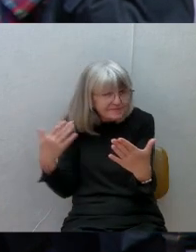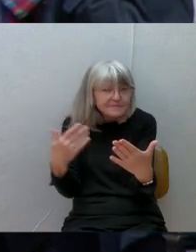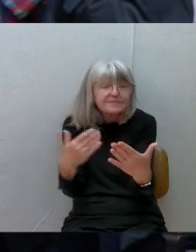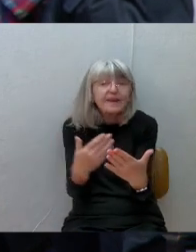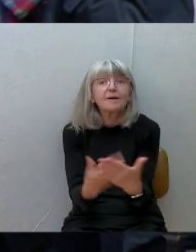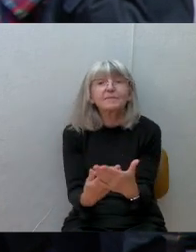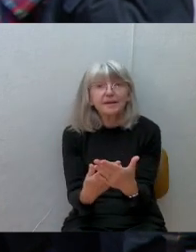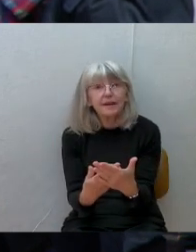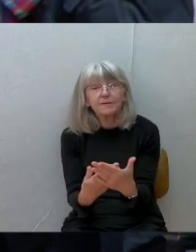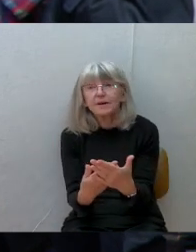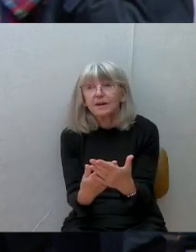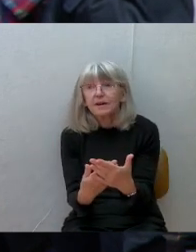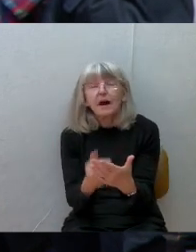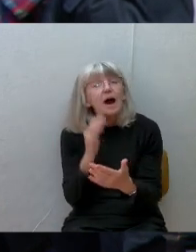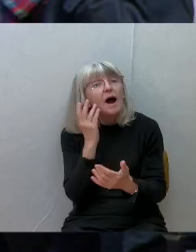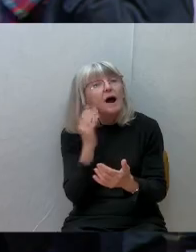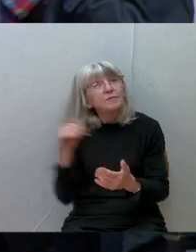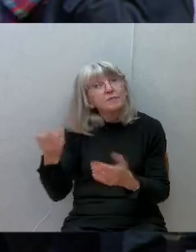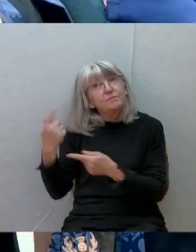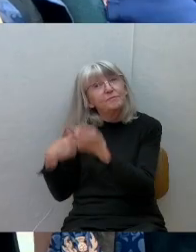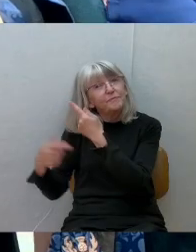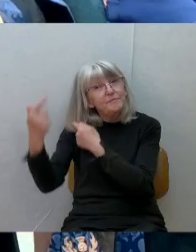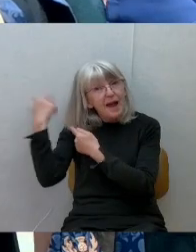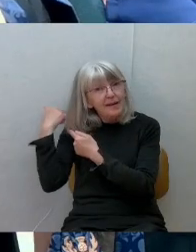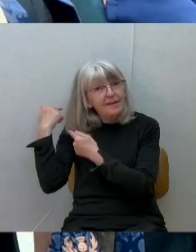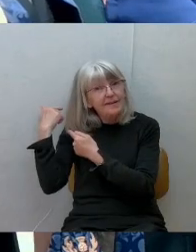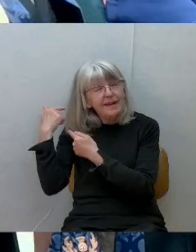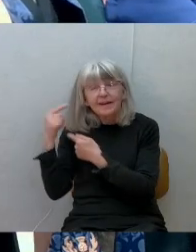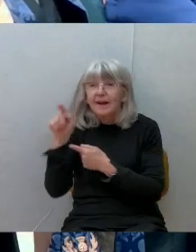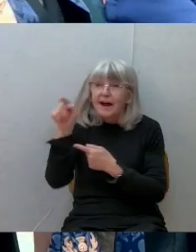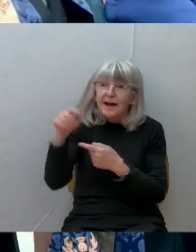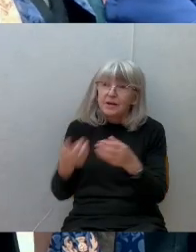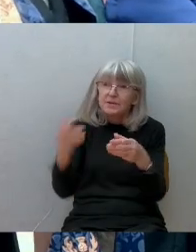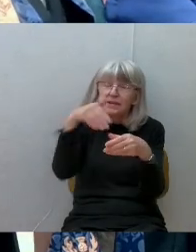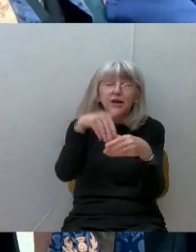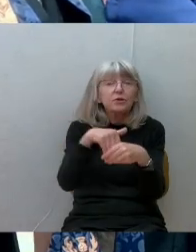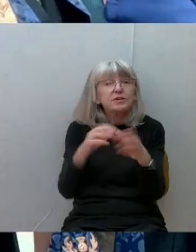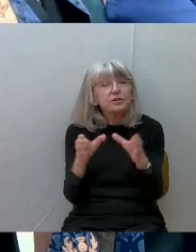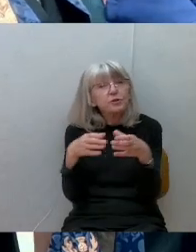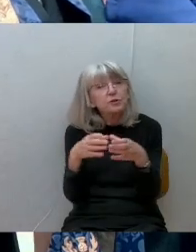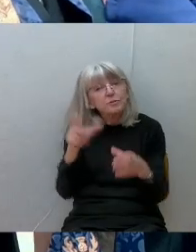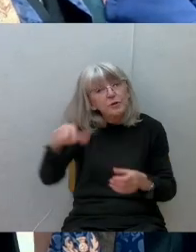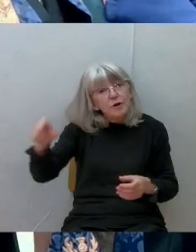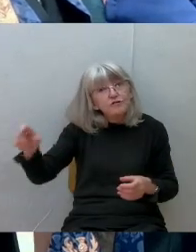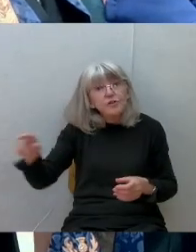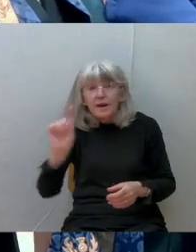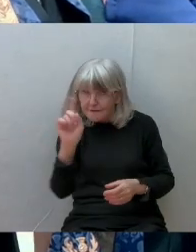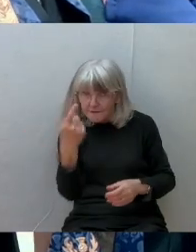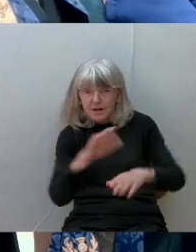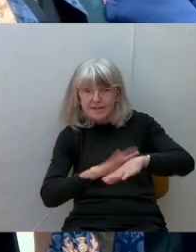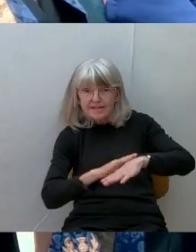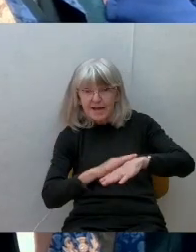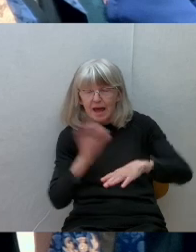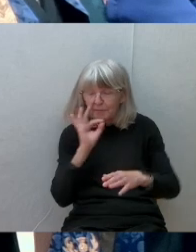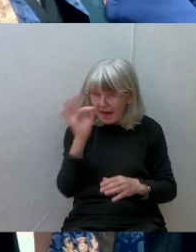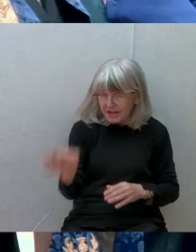crossed the stage in 1968, he was part of the cohort of students who were the first to be offered a